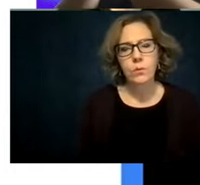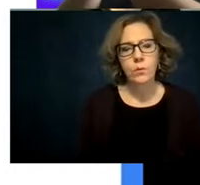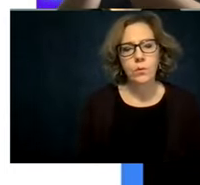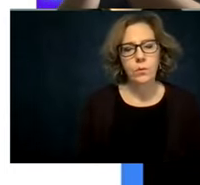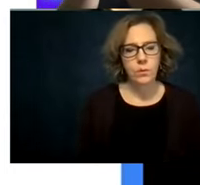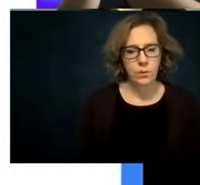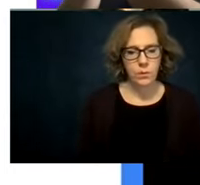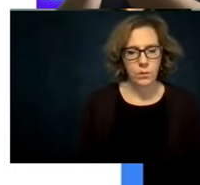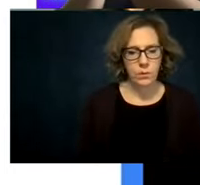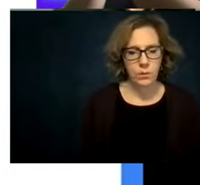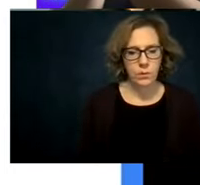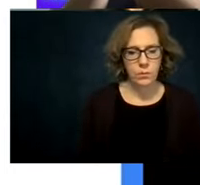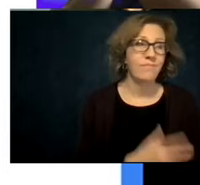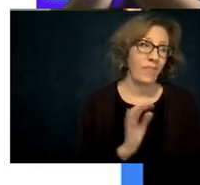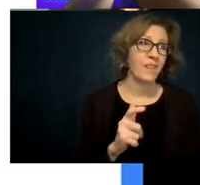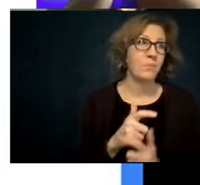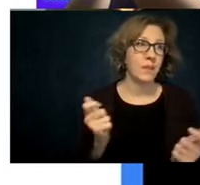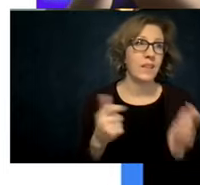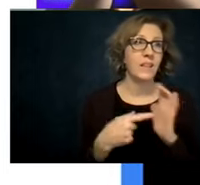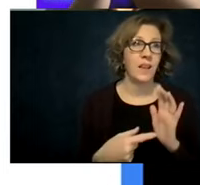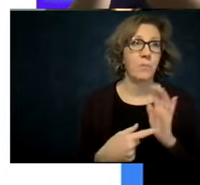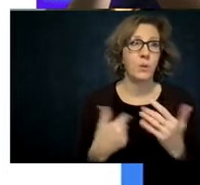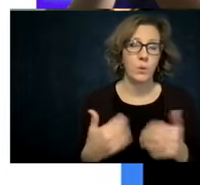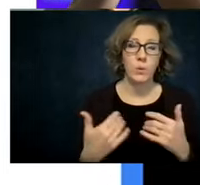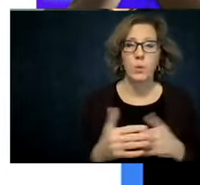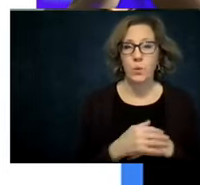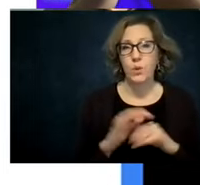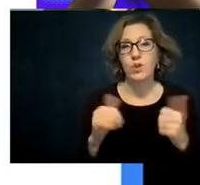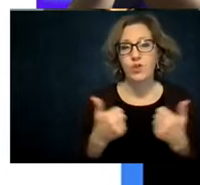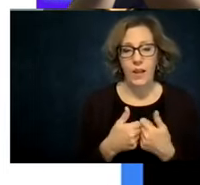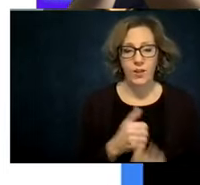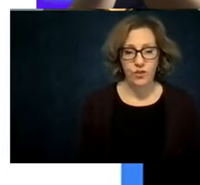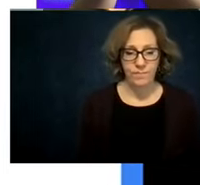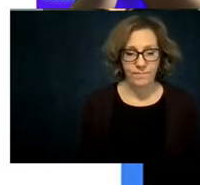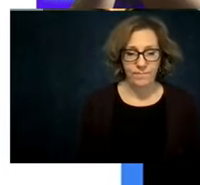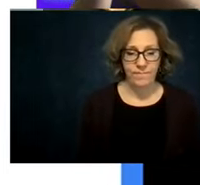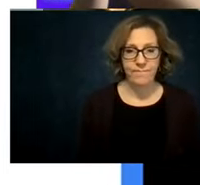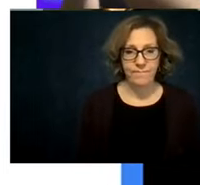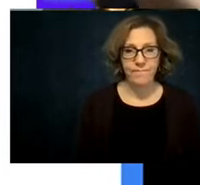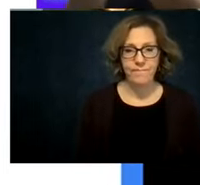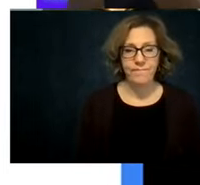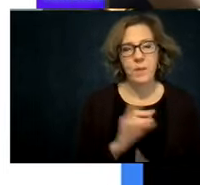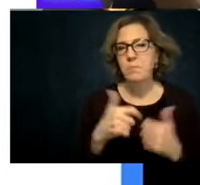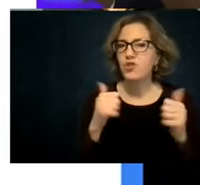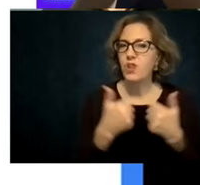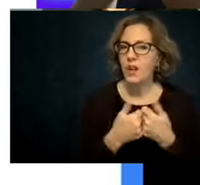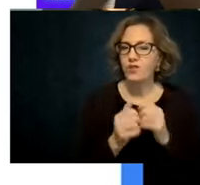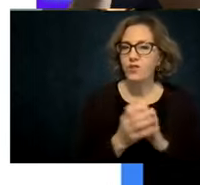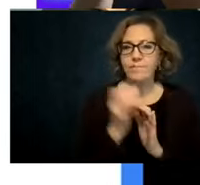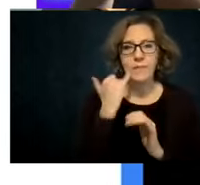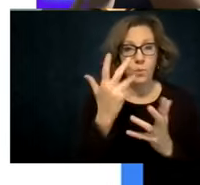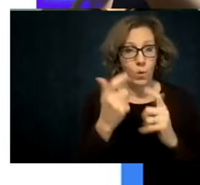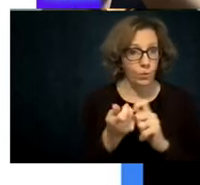Yeah, that's a huge example of a challenge that's involved with any time you want to change